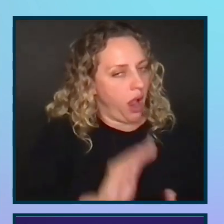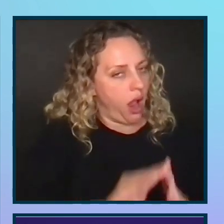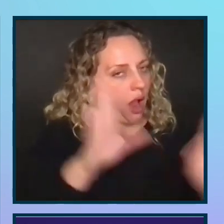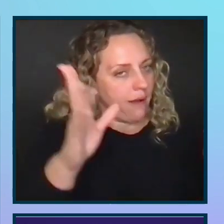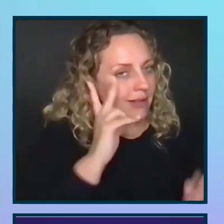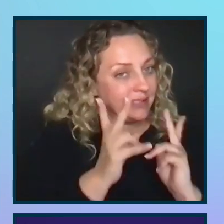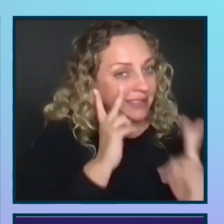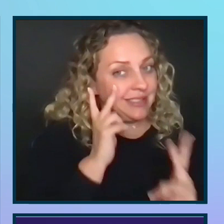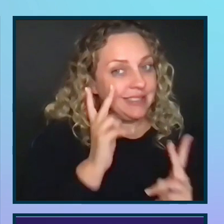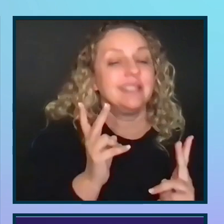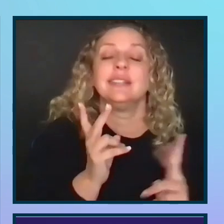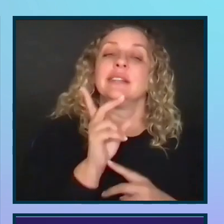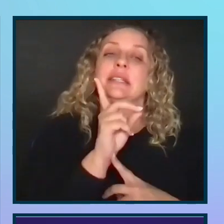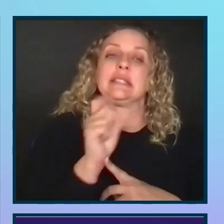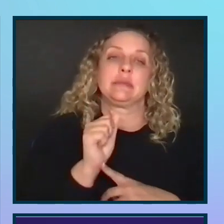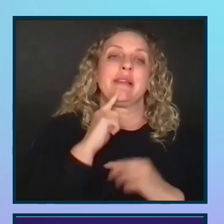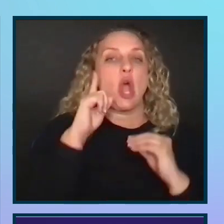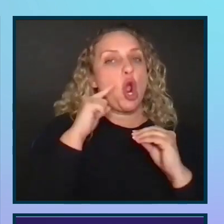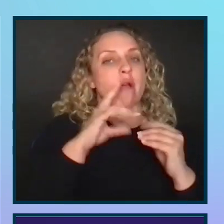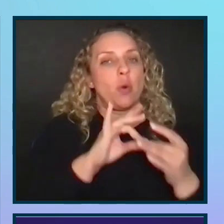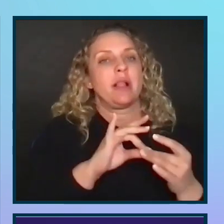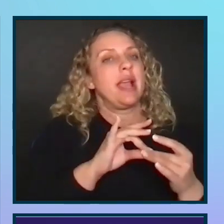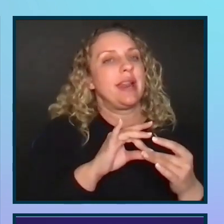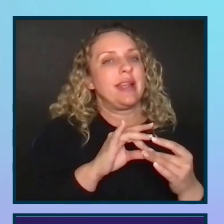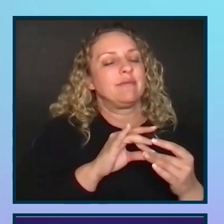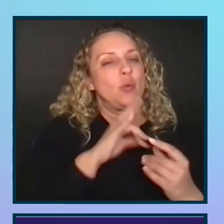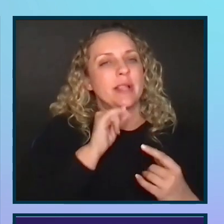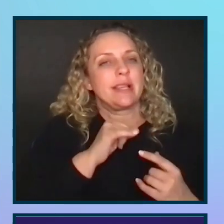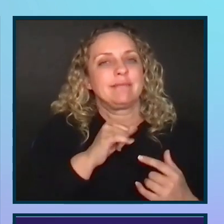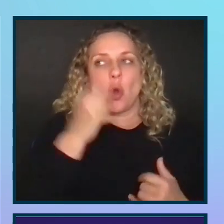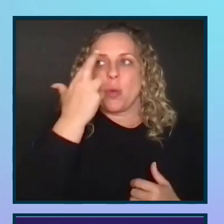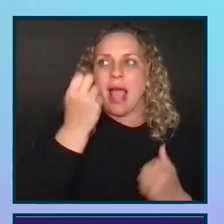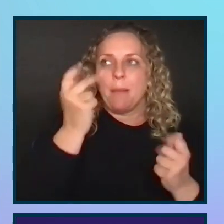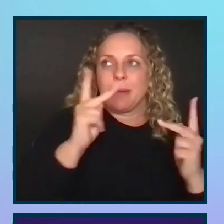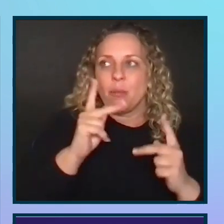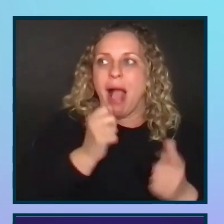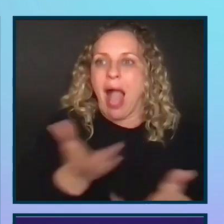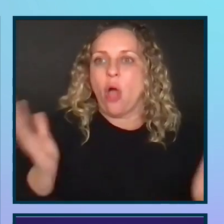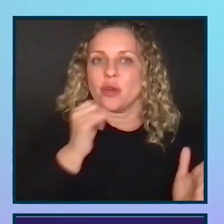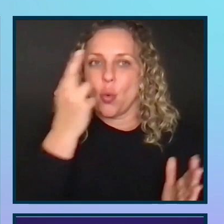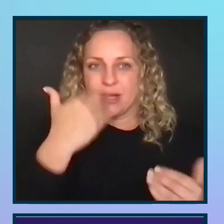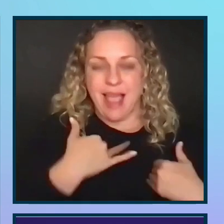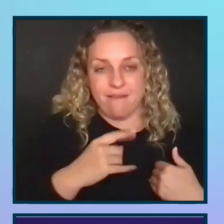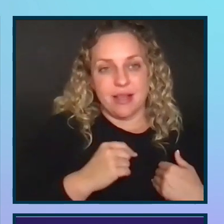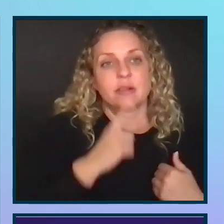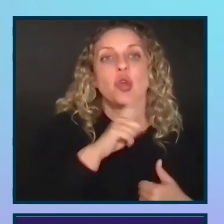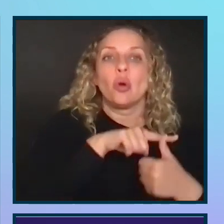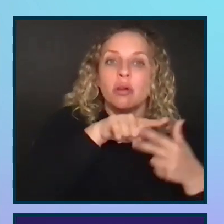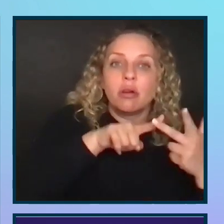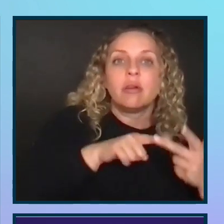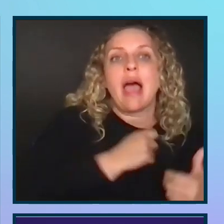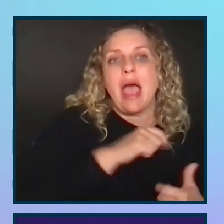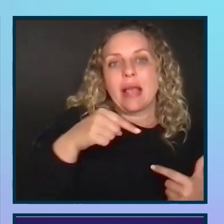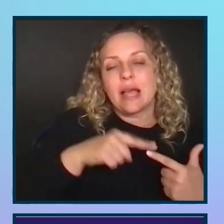of disabilities that are cognitive related are underdiagnosed. So things like anxiety, depression, and burnout are all